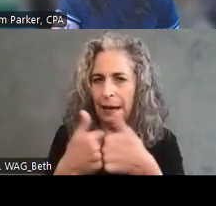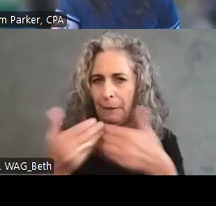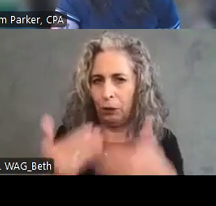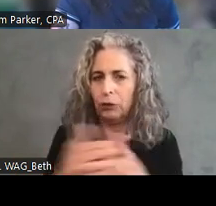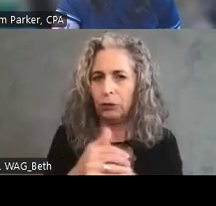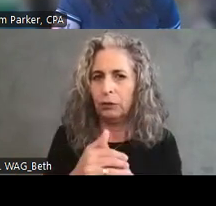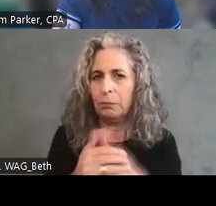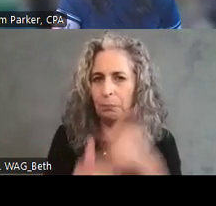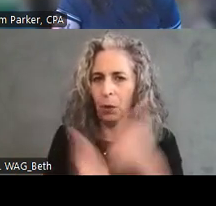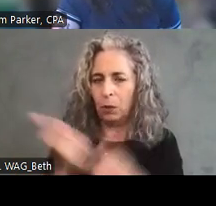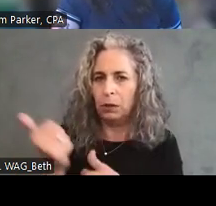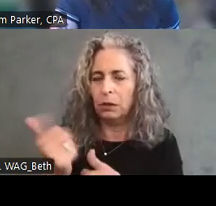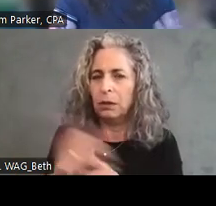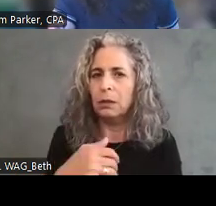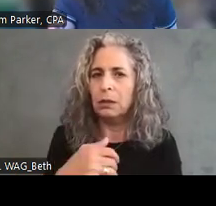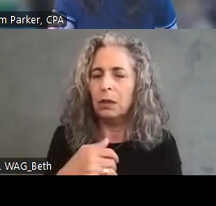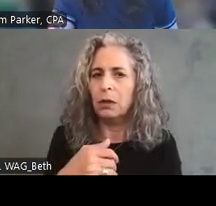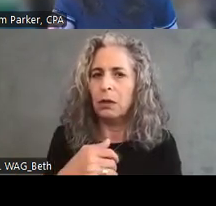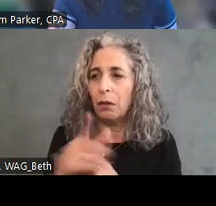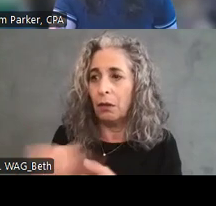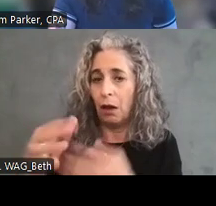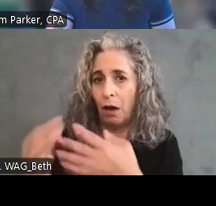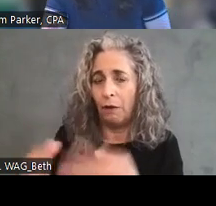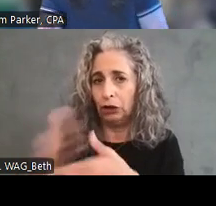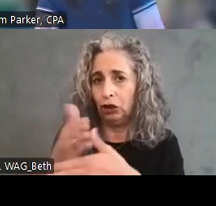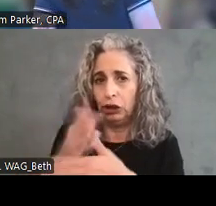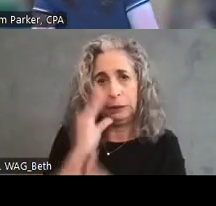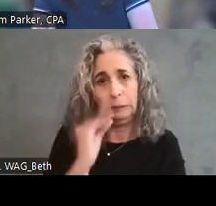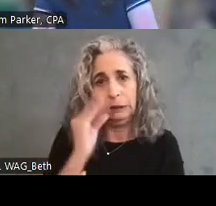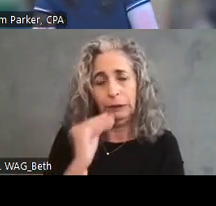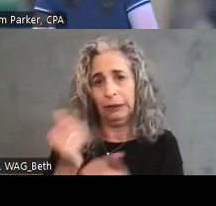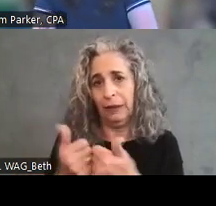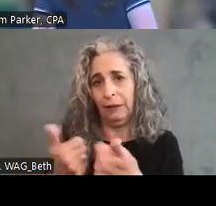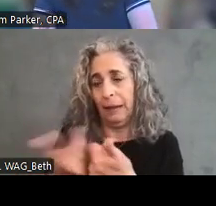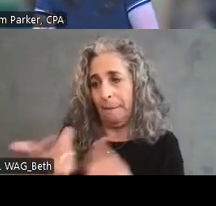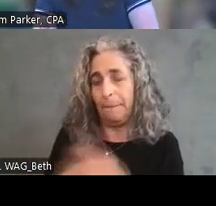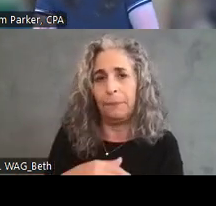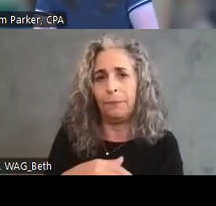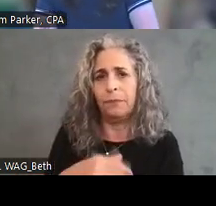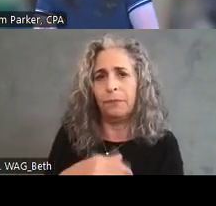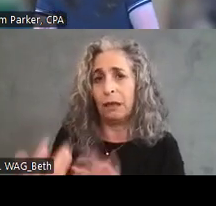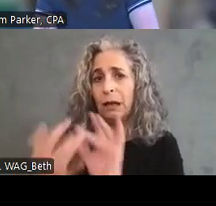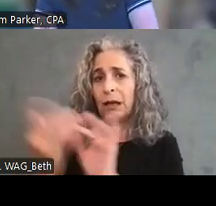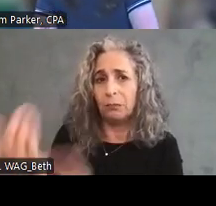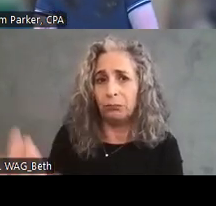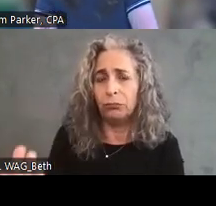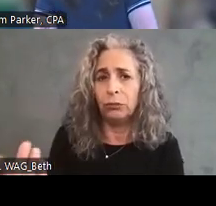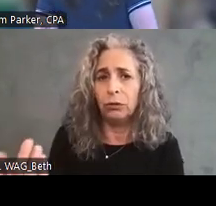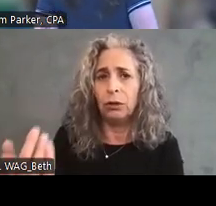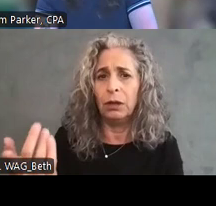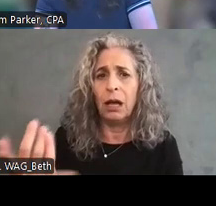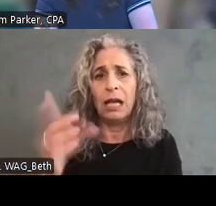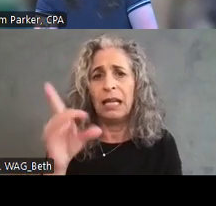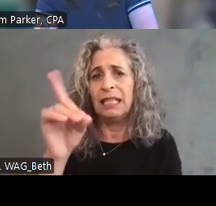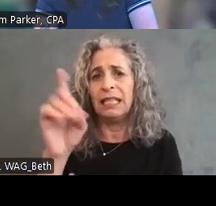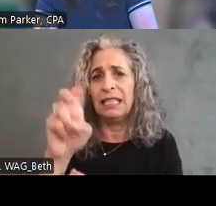gamers. Who often share their experience with games. But to reach out to devs, I would just jump into their Discord